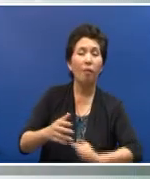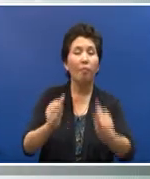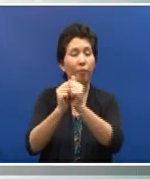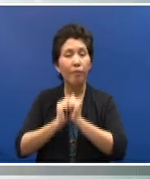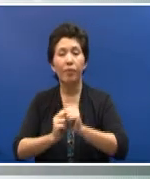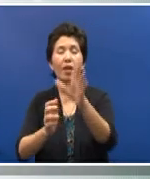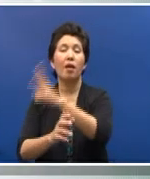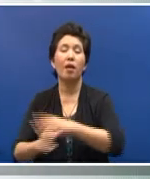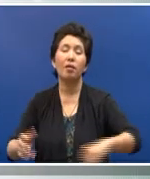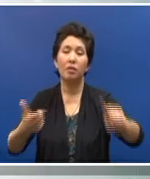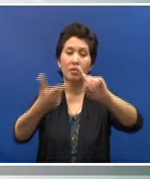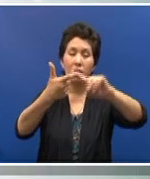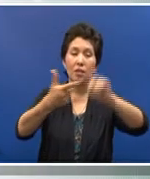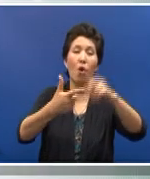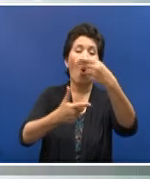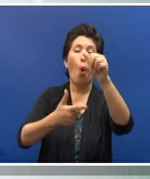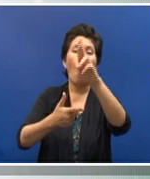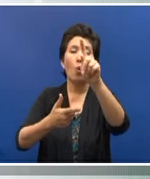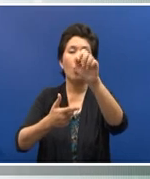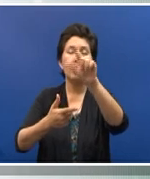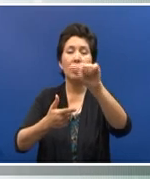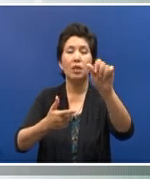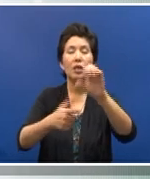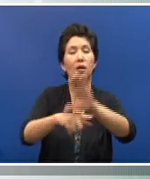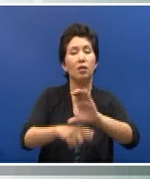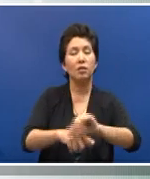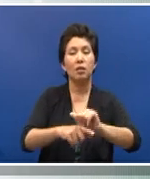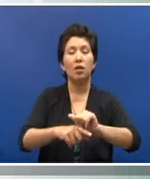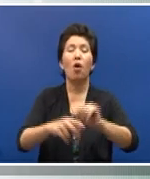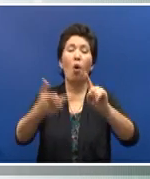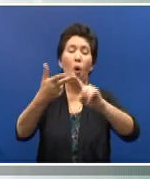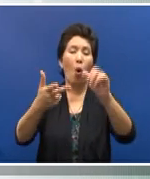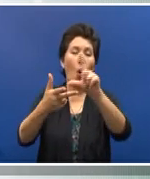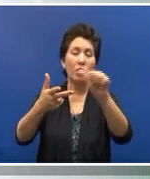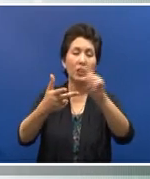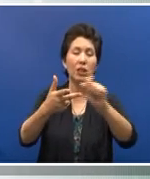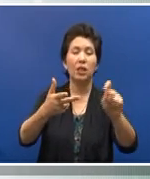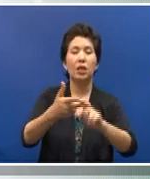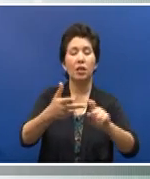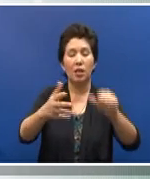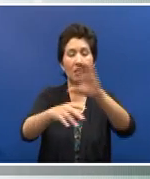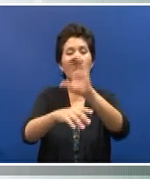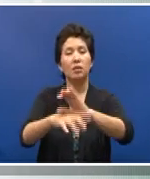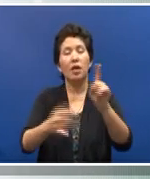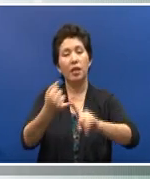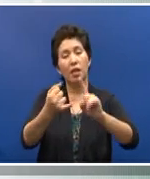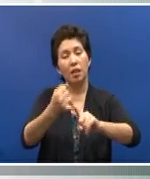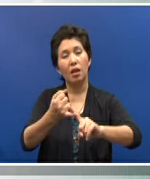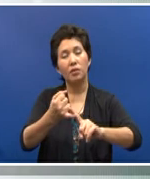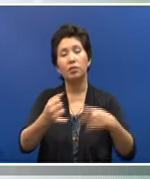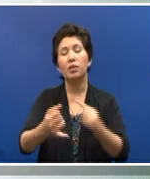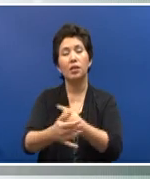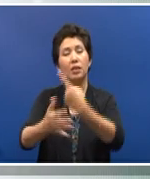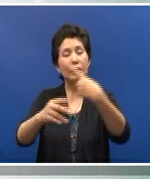gathering. Okay, second, the horticulture. The third, pastoralism. Fourth, agriculture. And the last one, we